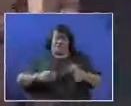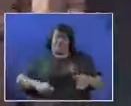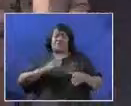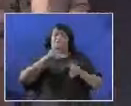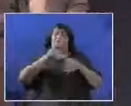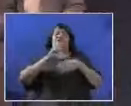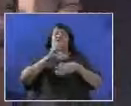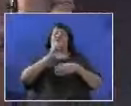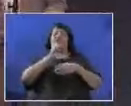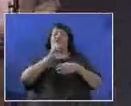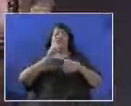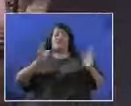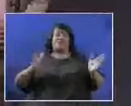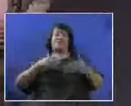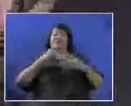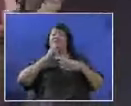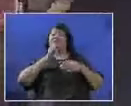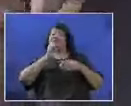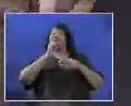and sing this with us.